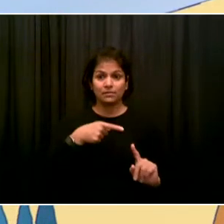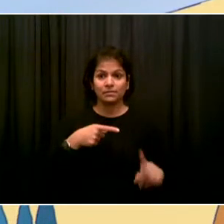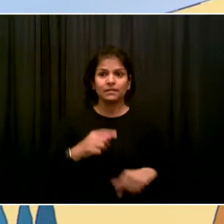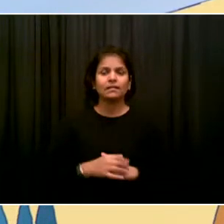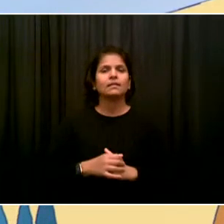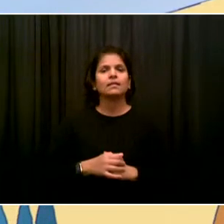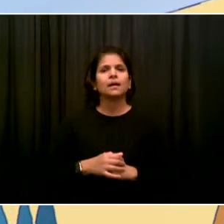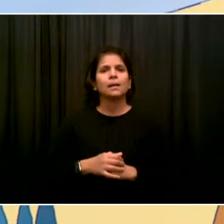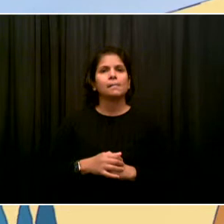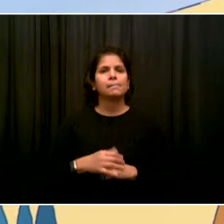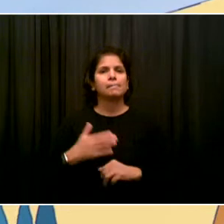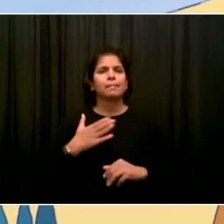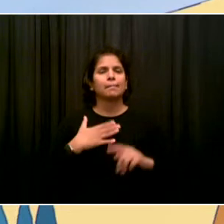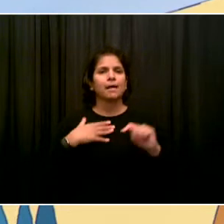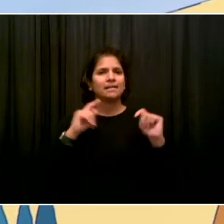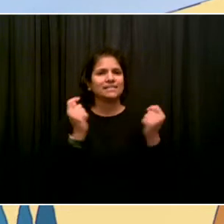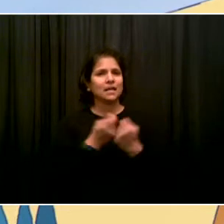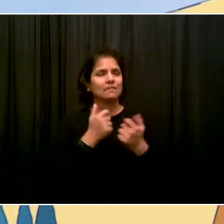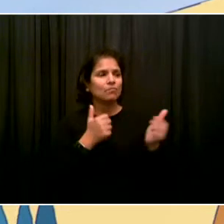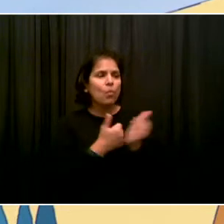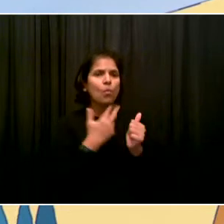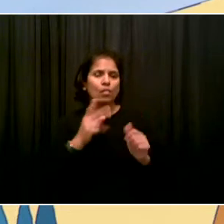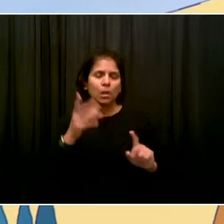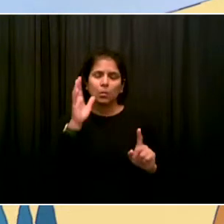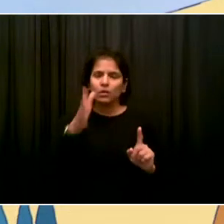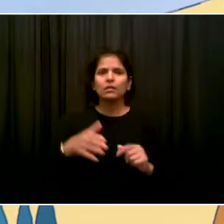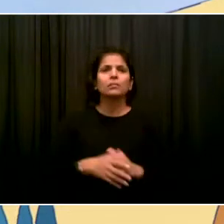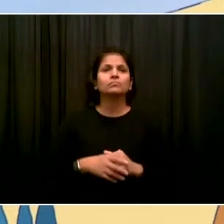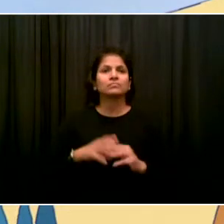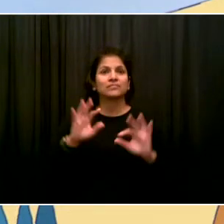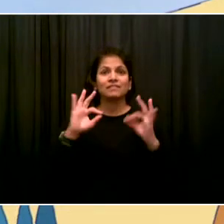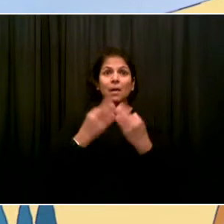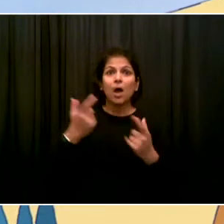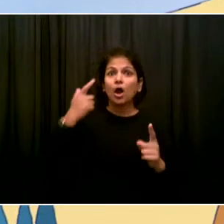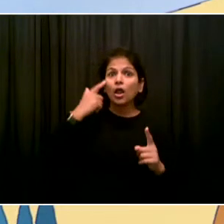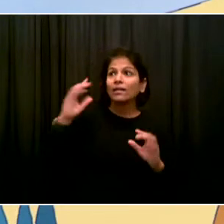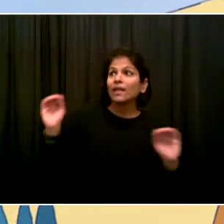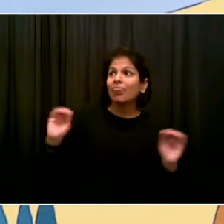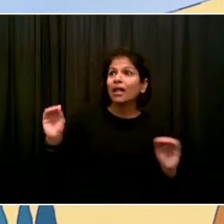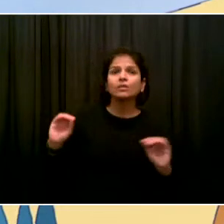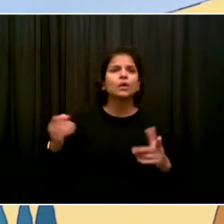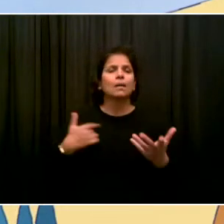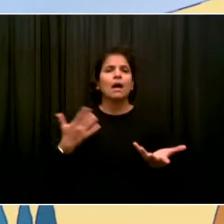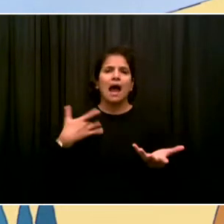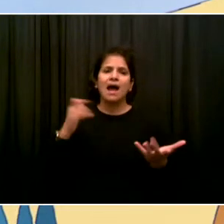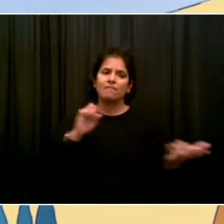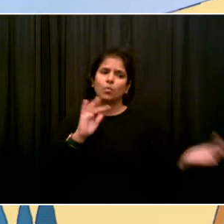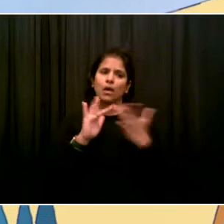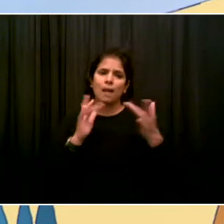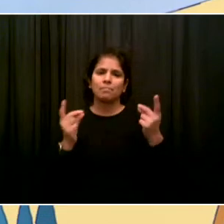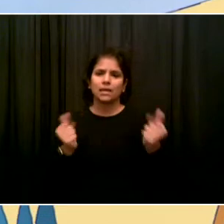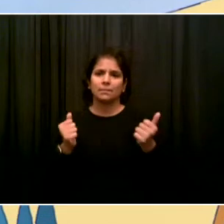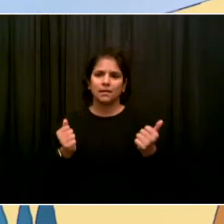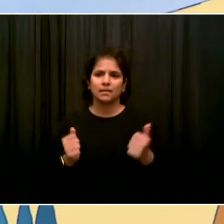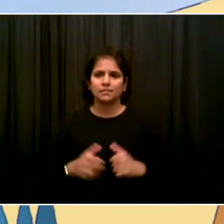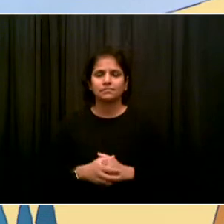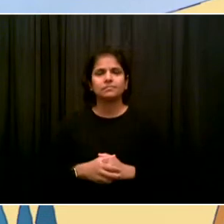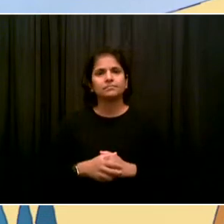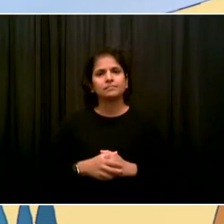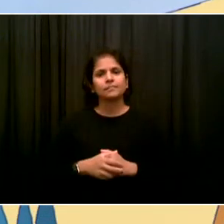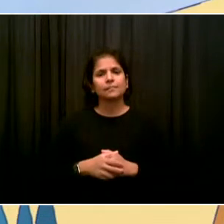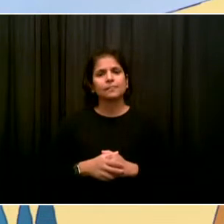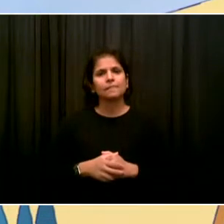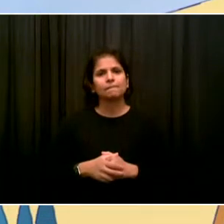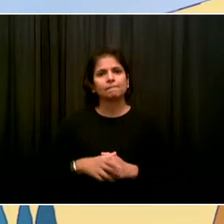hasn't heard, then we'll make sure that folks from HPD are talking to them directly. Our next question goes to Ruvain with